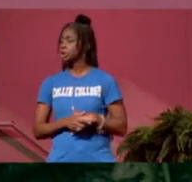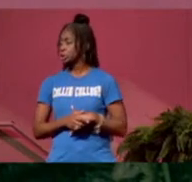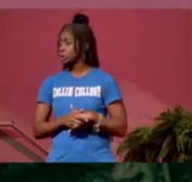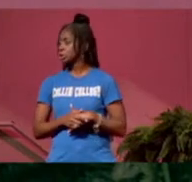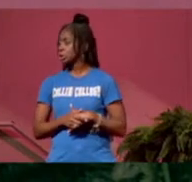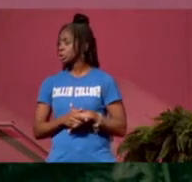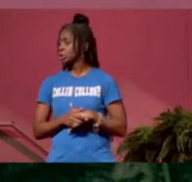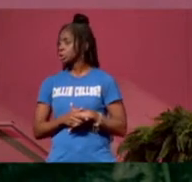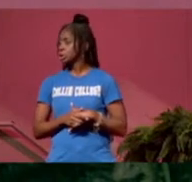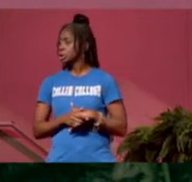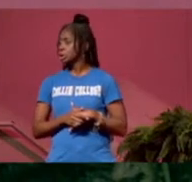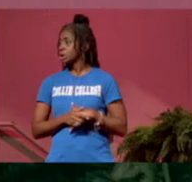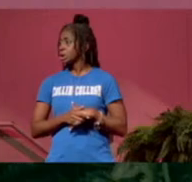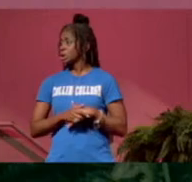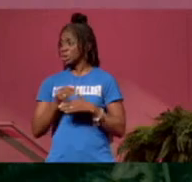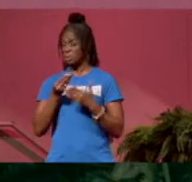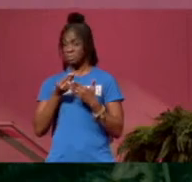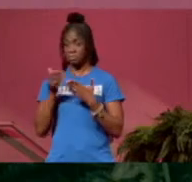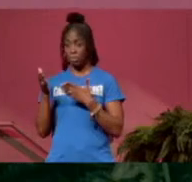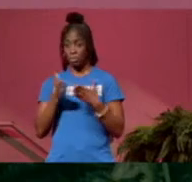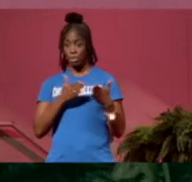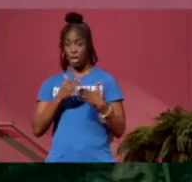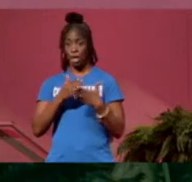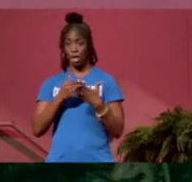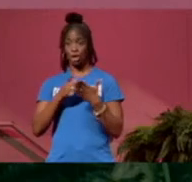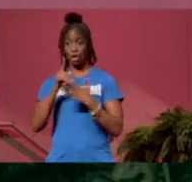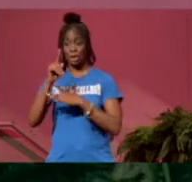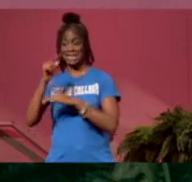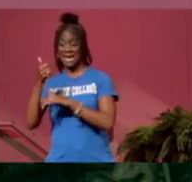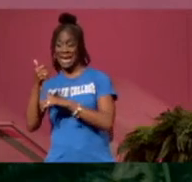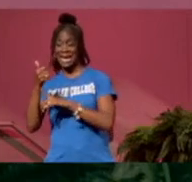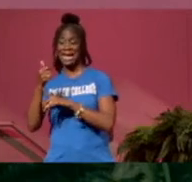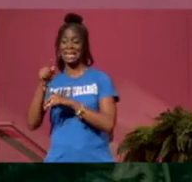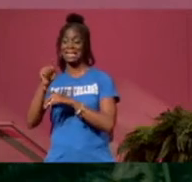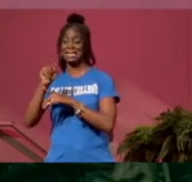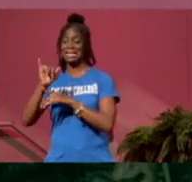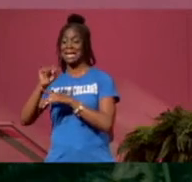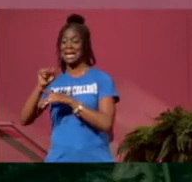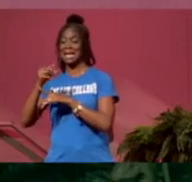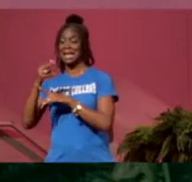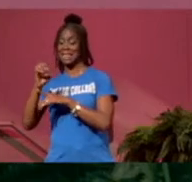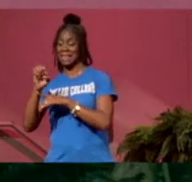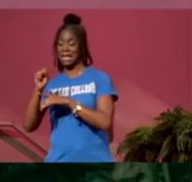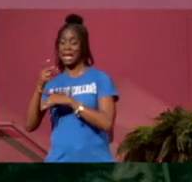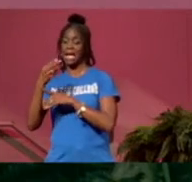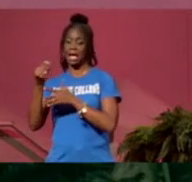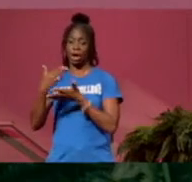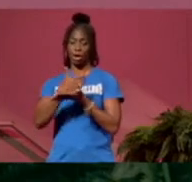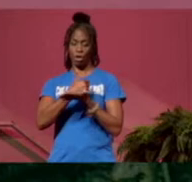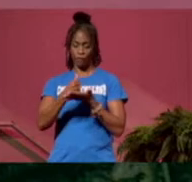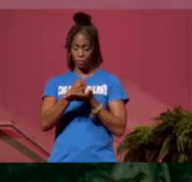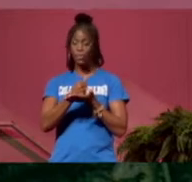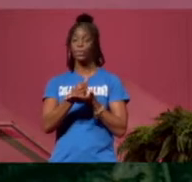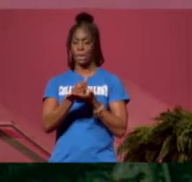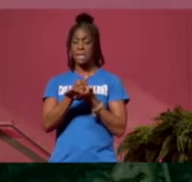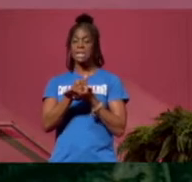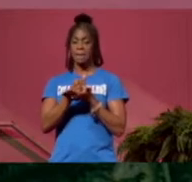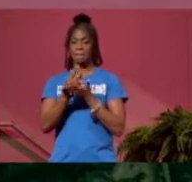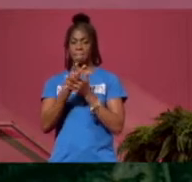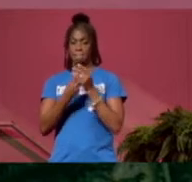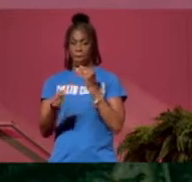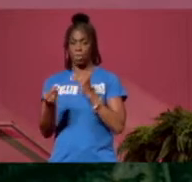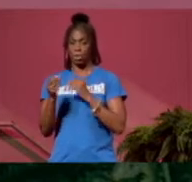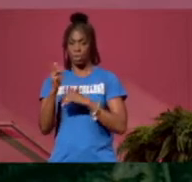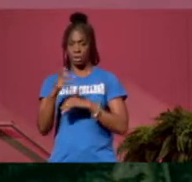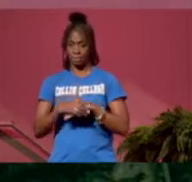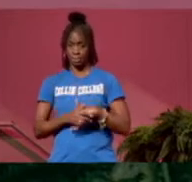though, your tithes and offering, please allow me a point of youth pastor privilege again to share a few announcements with you. Remember that